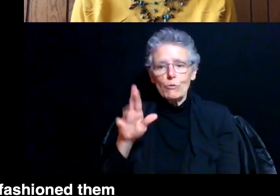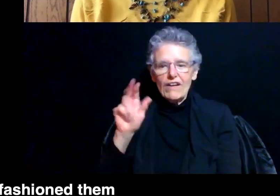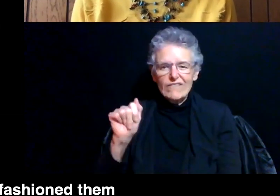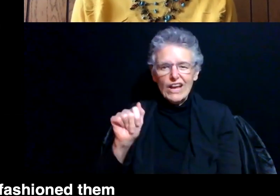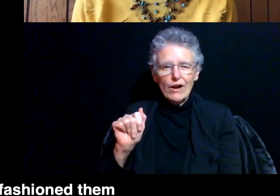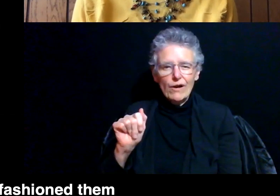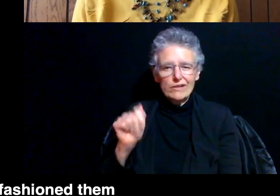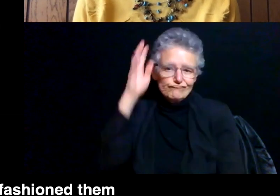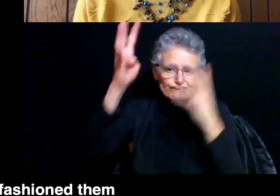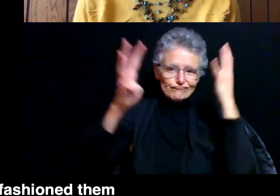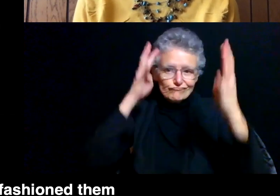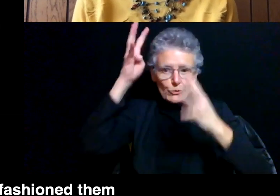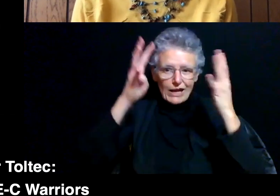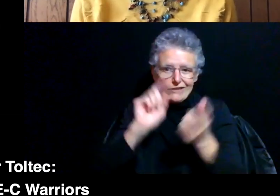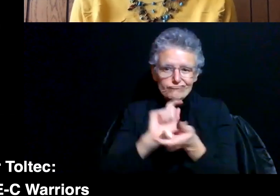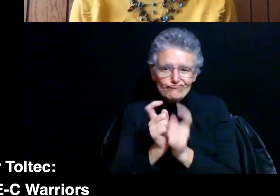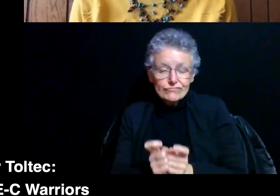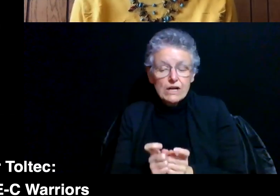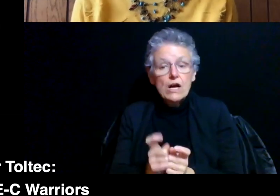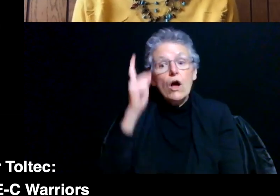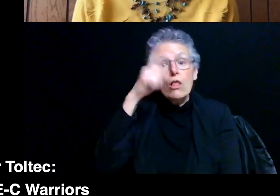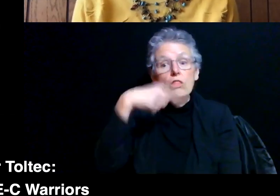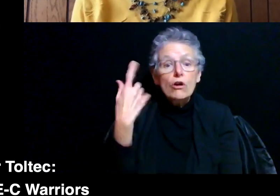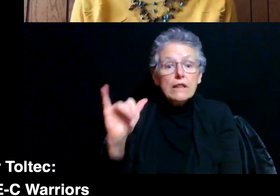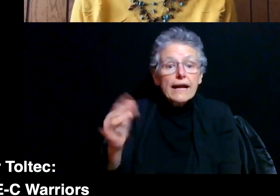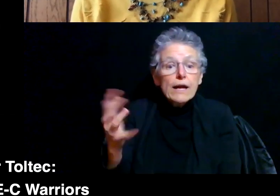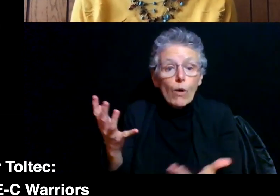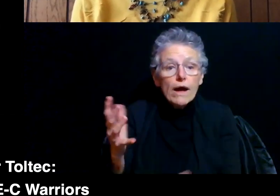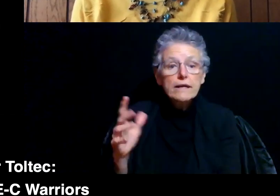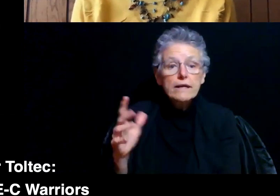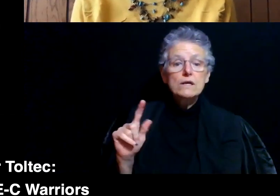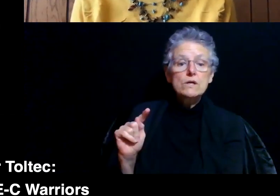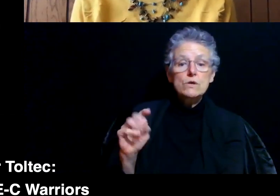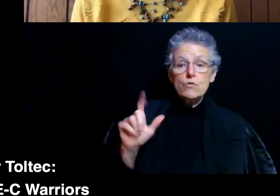he also fashioned them after Toltec,